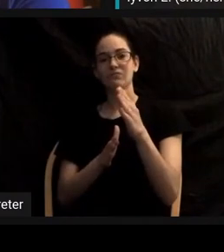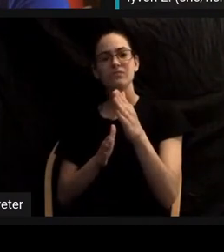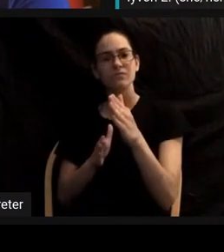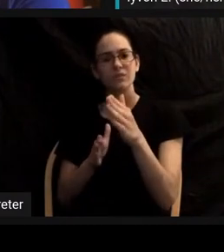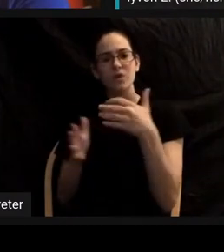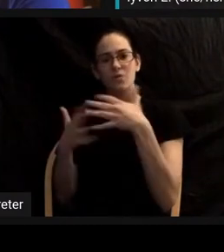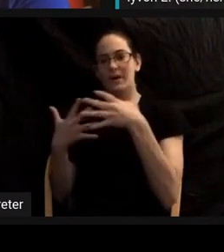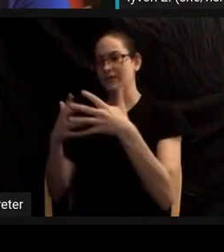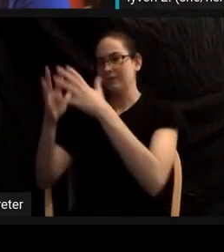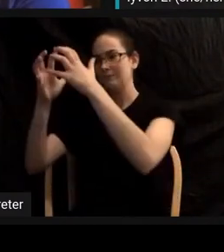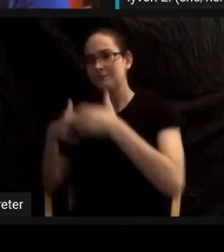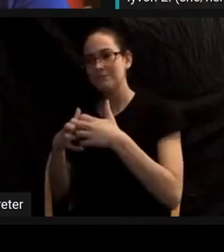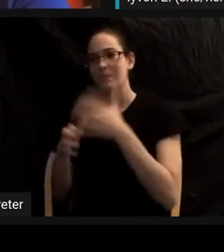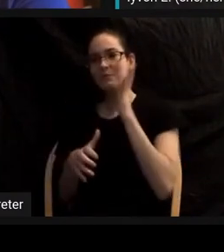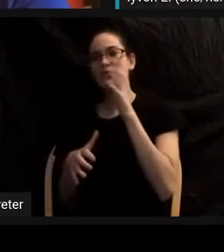plate someone else drops.